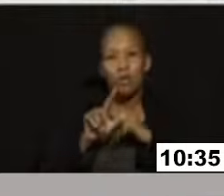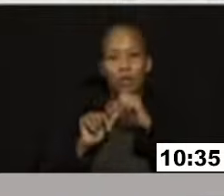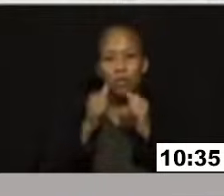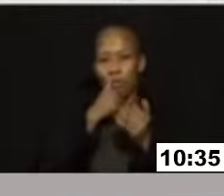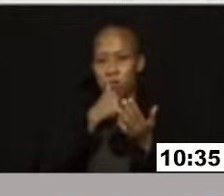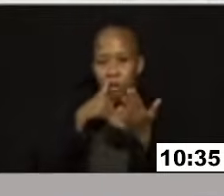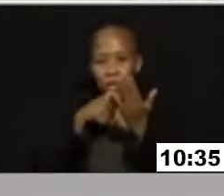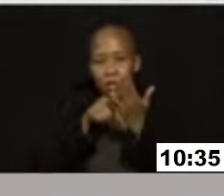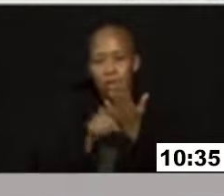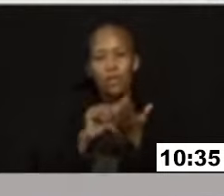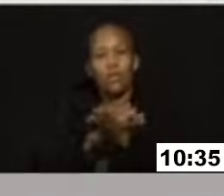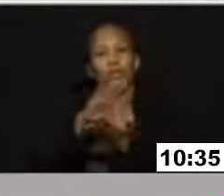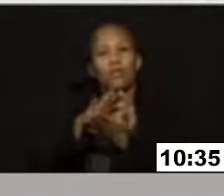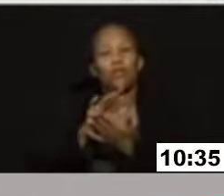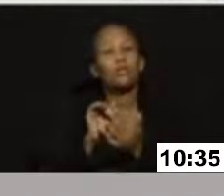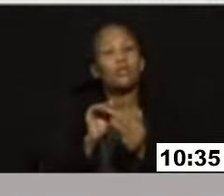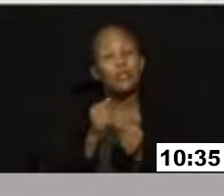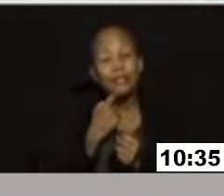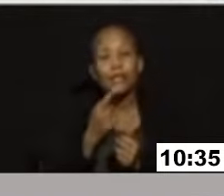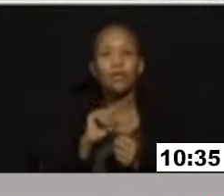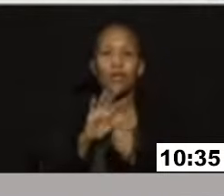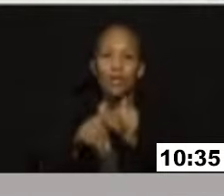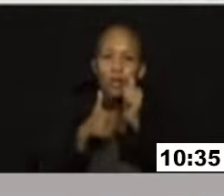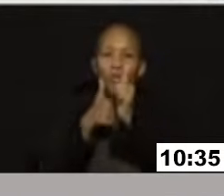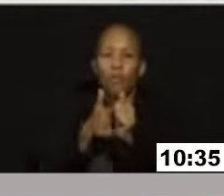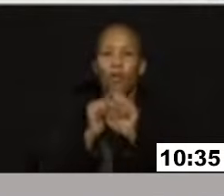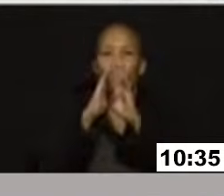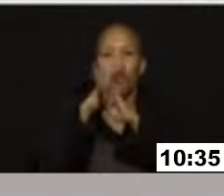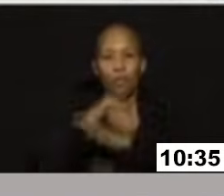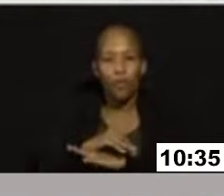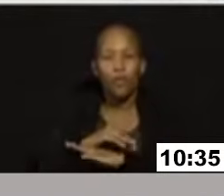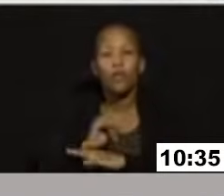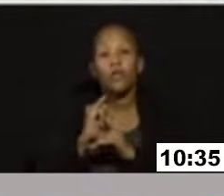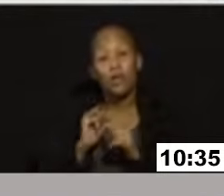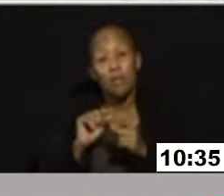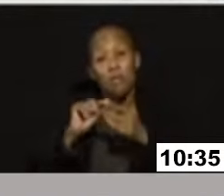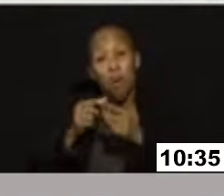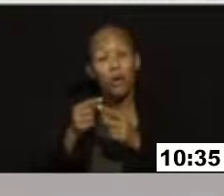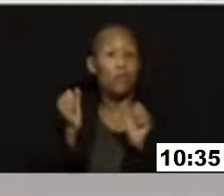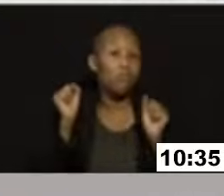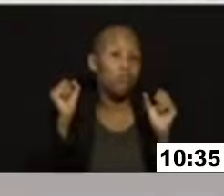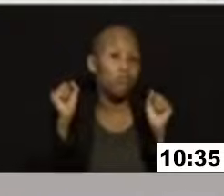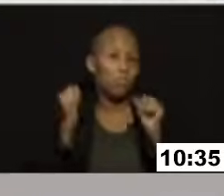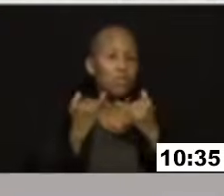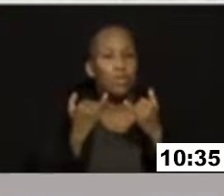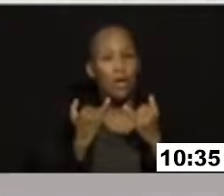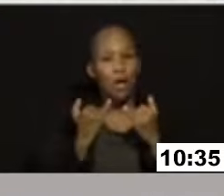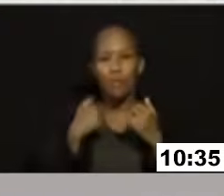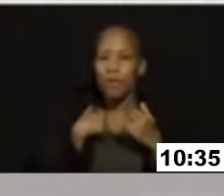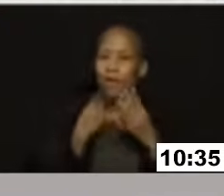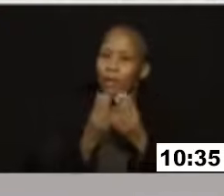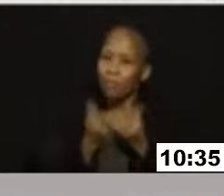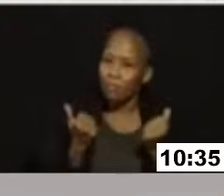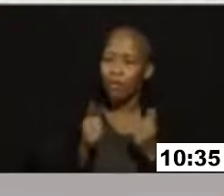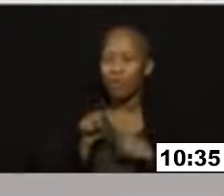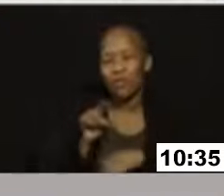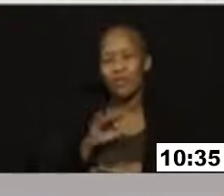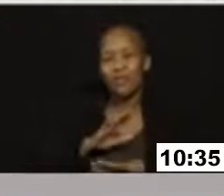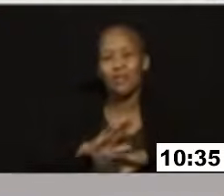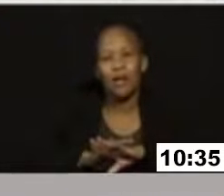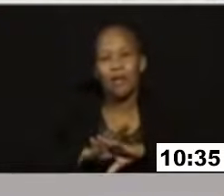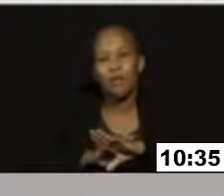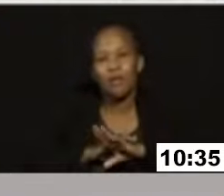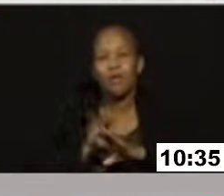deals with non-compliance with 3.4, and I want to make the point, I'm not for the moment addressing the time issue